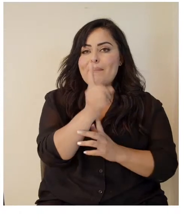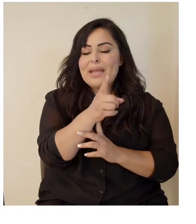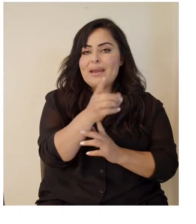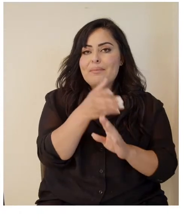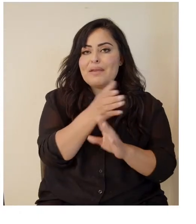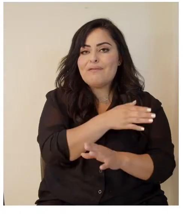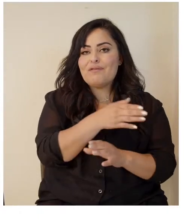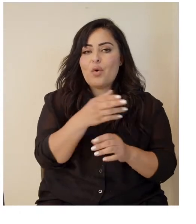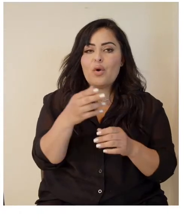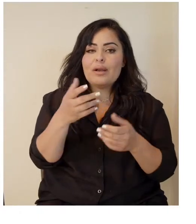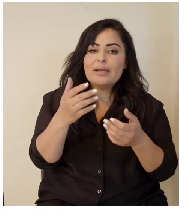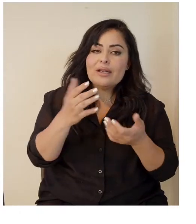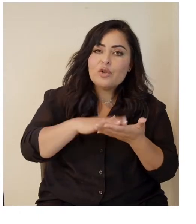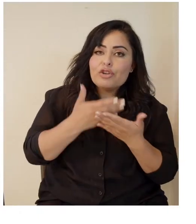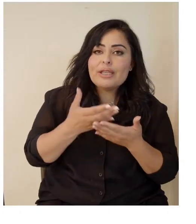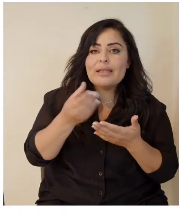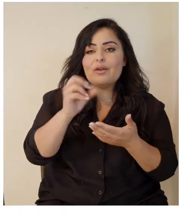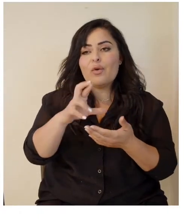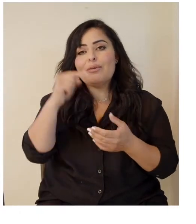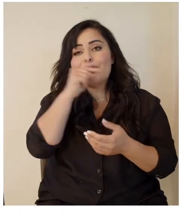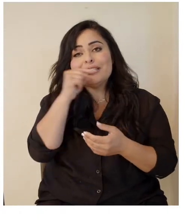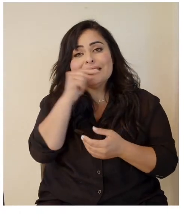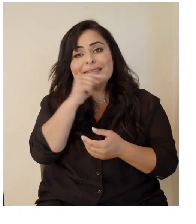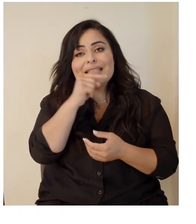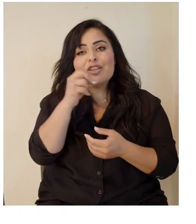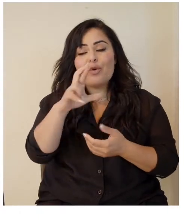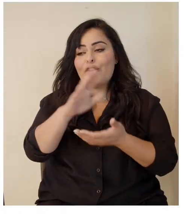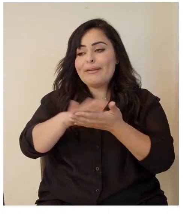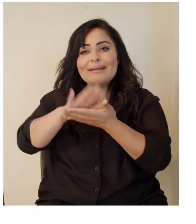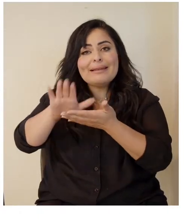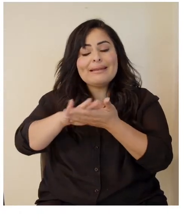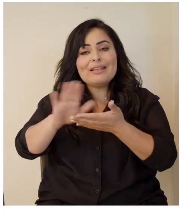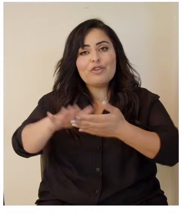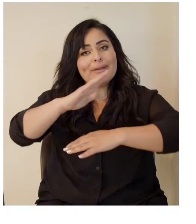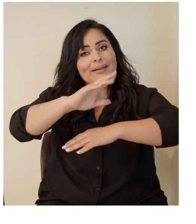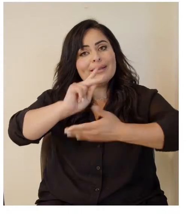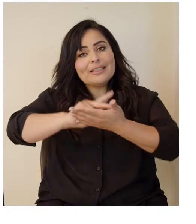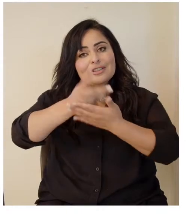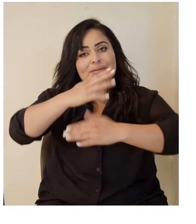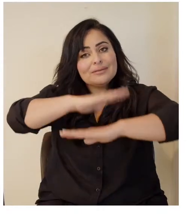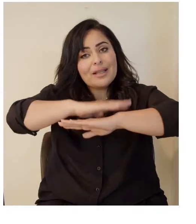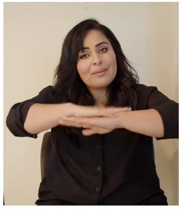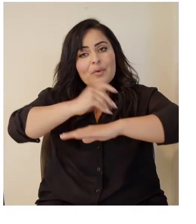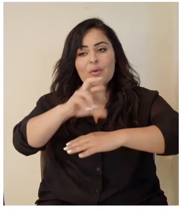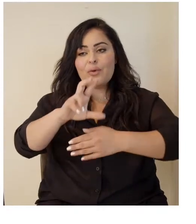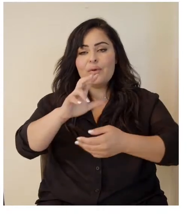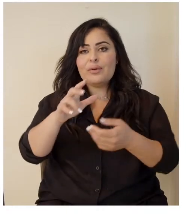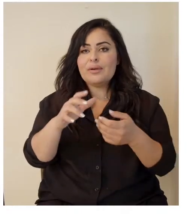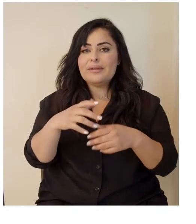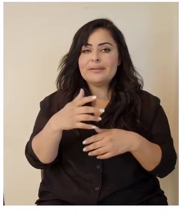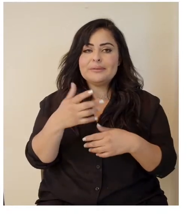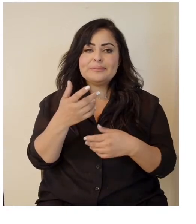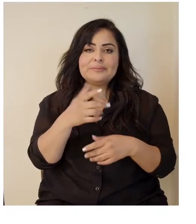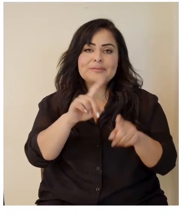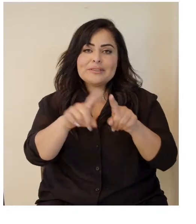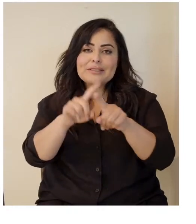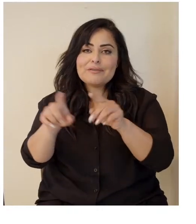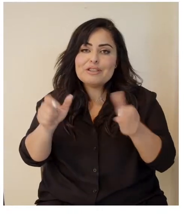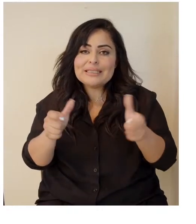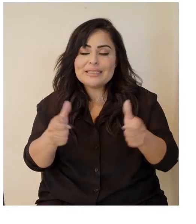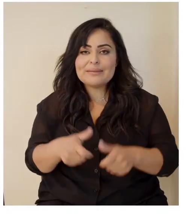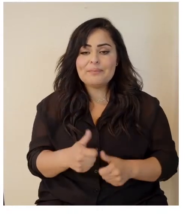brushing your teeth, cooking, and cleaning indoor surfaces like your countertops, your stovetops, tables, and sinks. The boiling